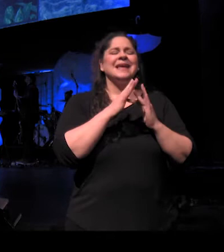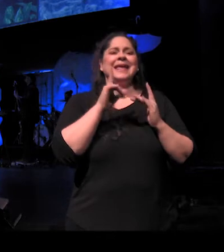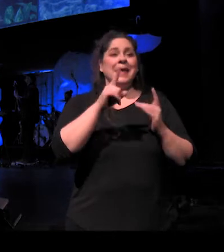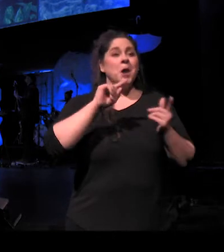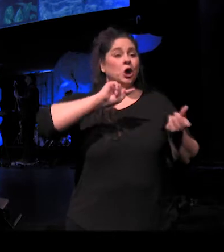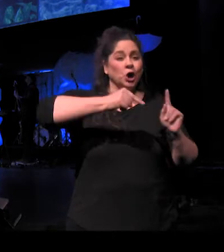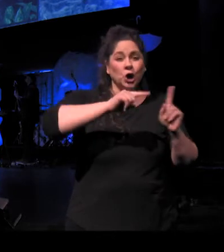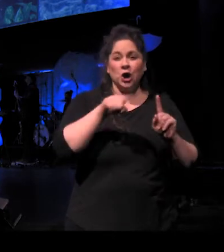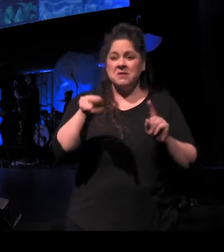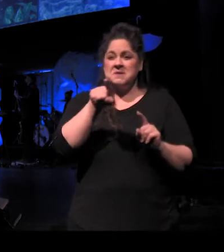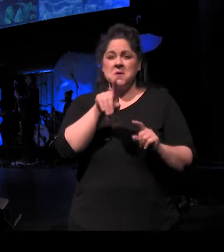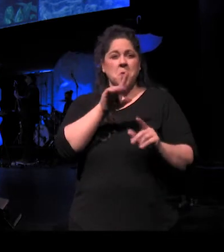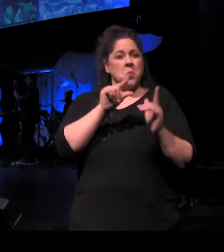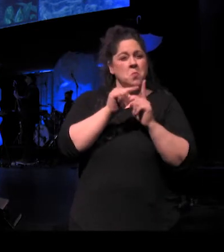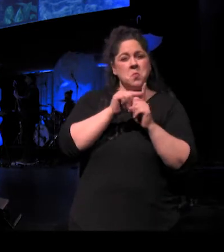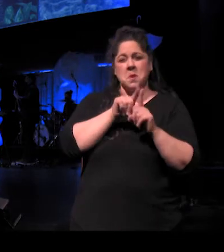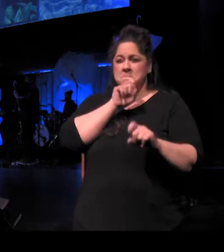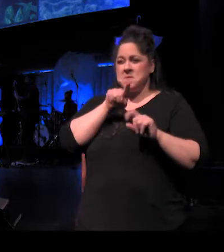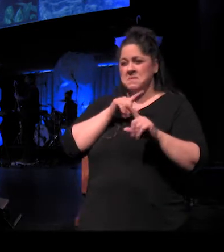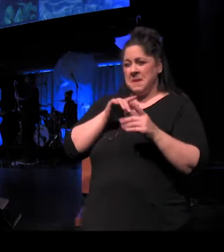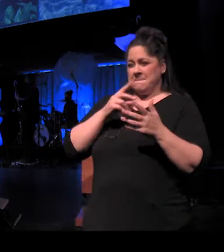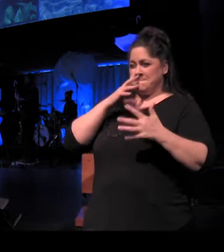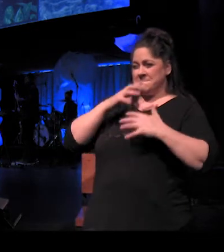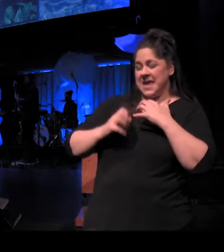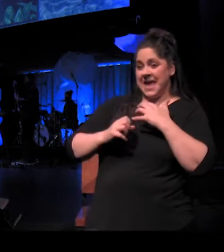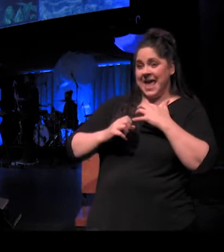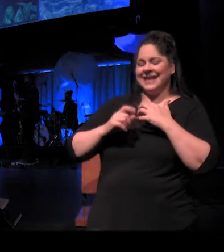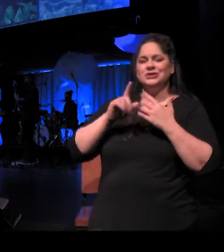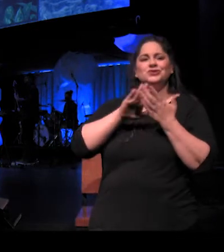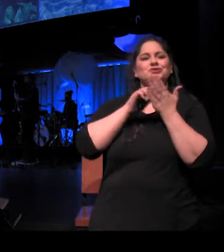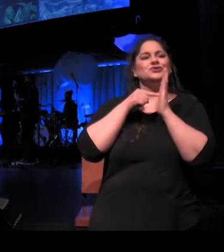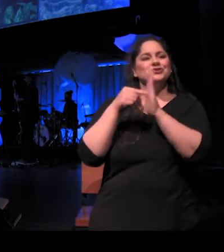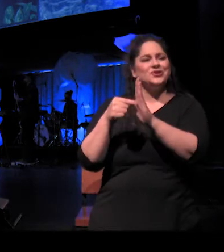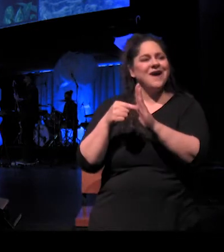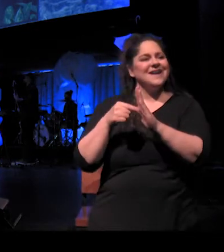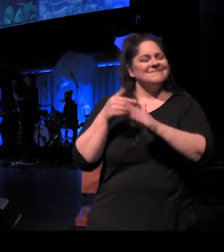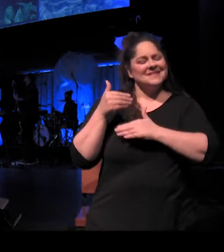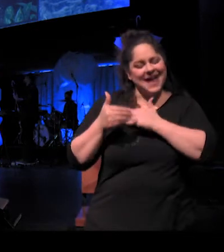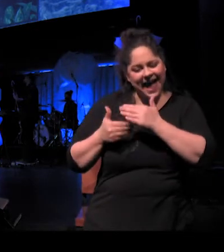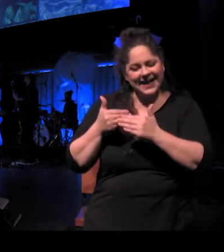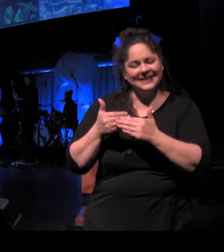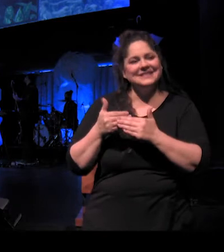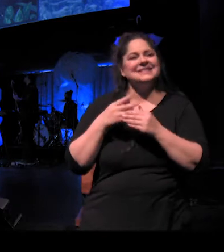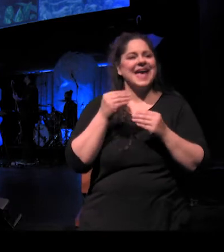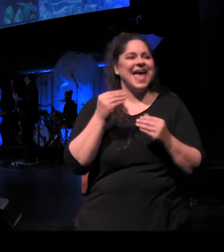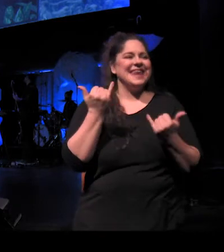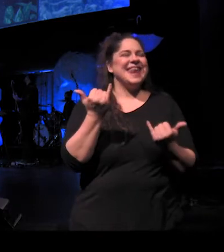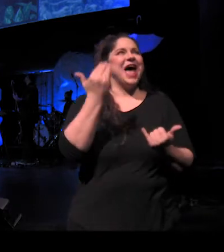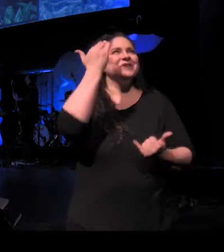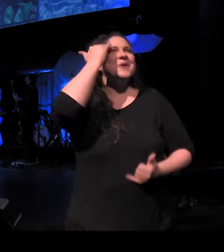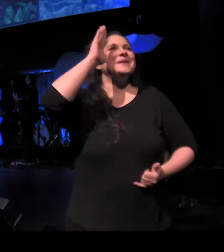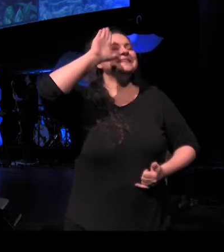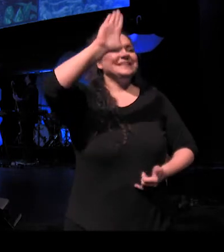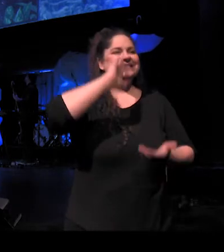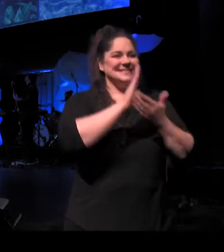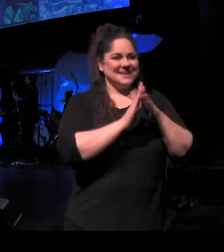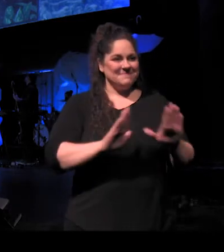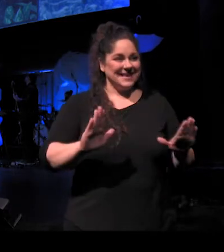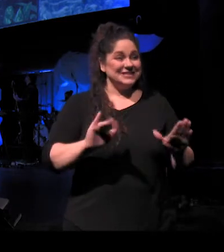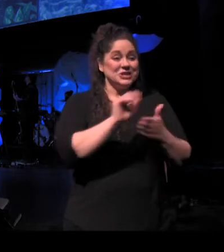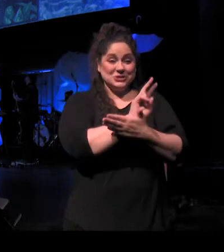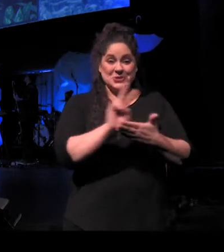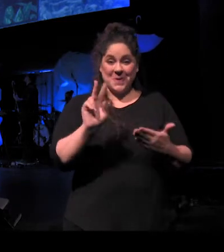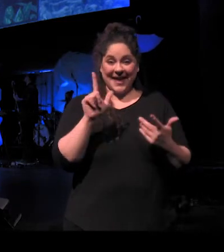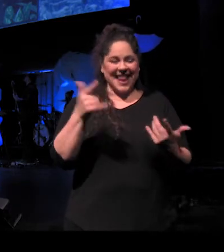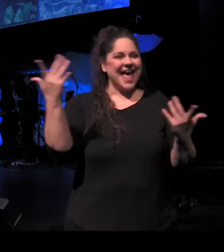around him with his words to showing kindness and knowing peace. And here he is 2 weeks later to profess his faith to